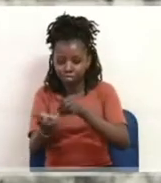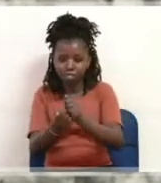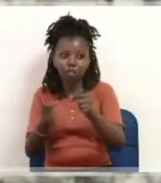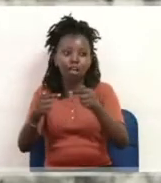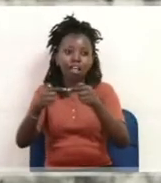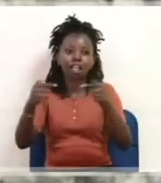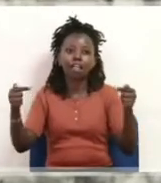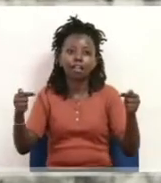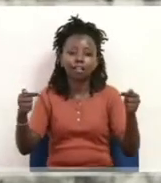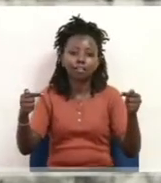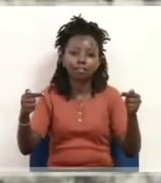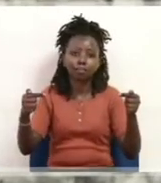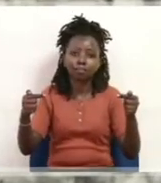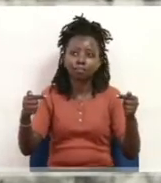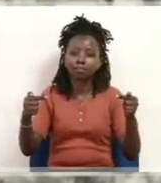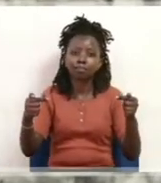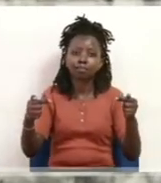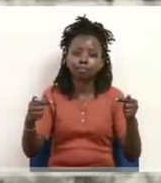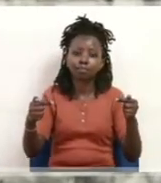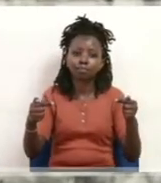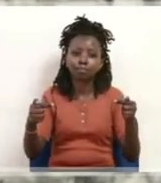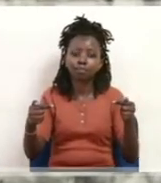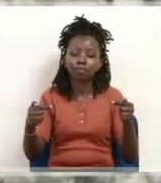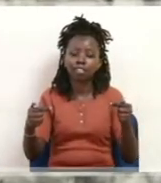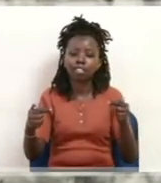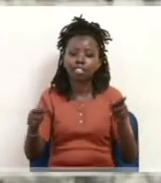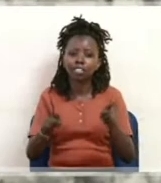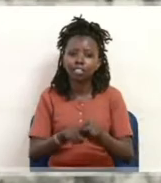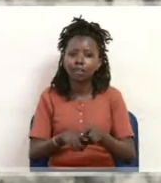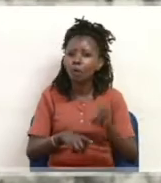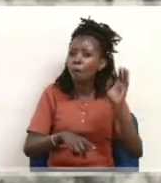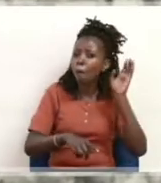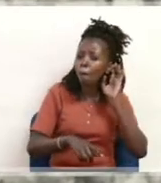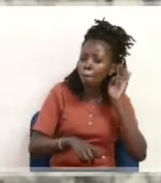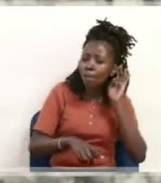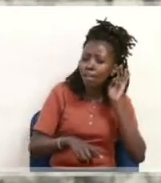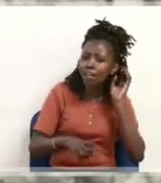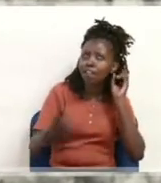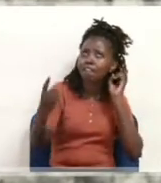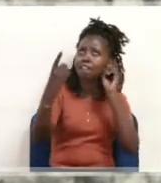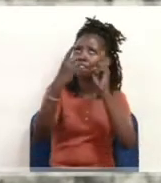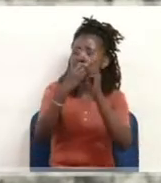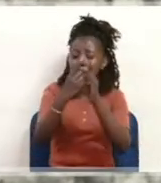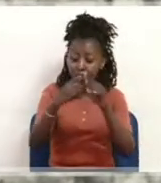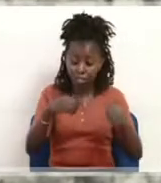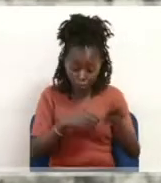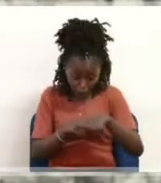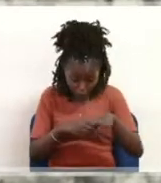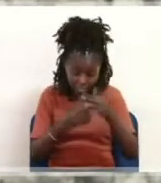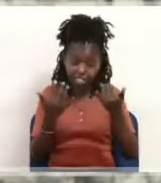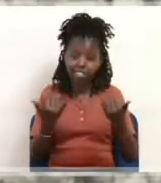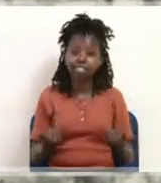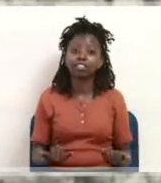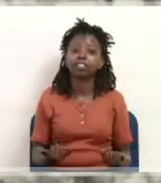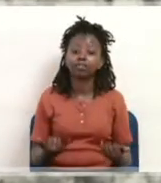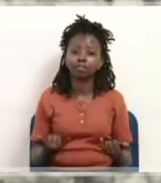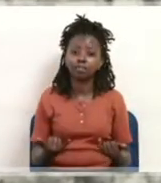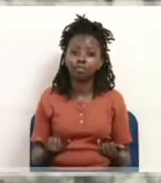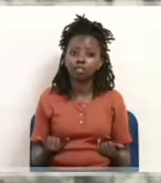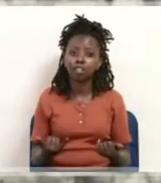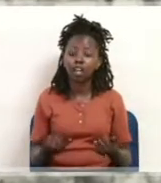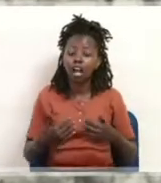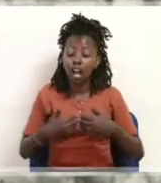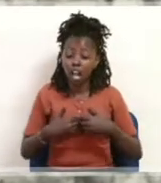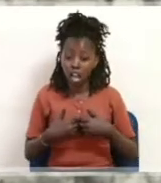Be obediently face your present. Obediently face your present. Because we have a